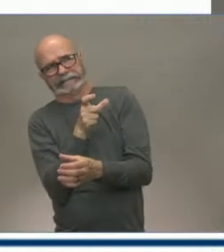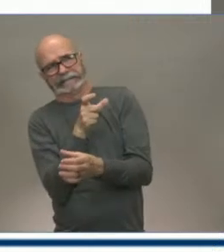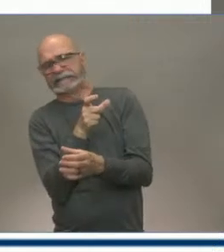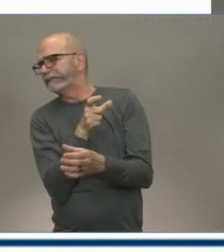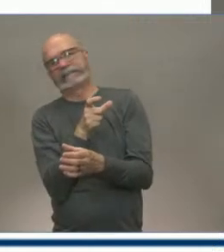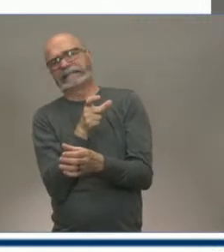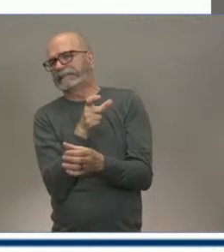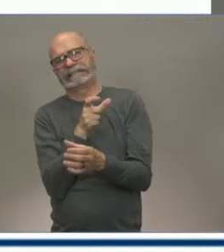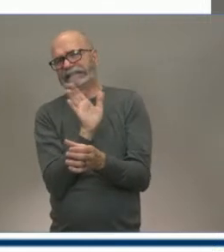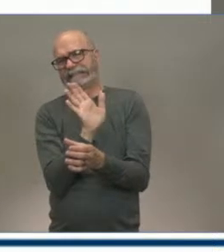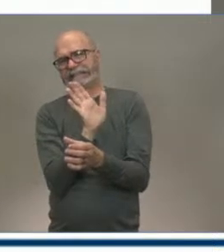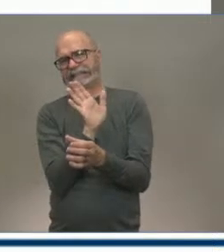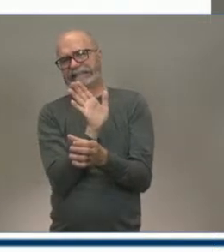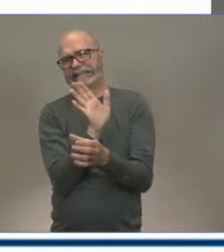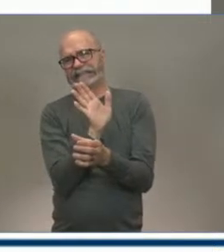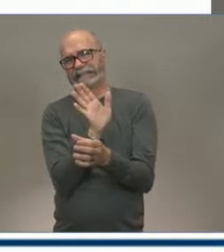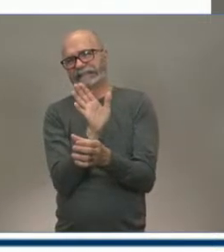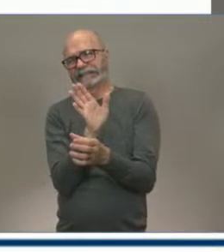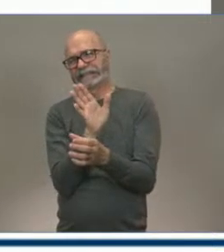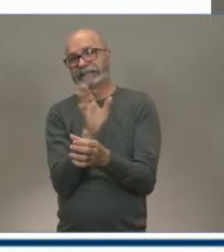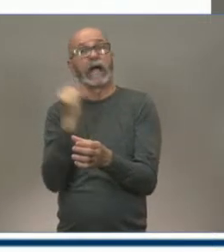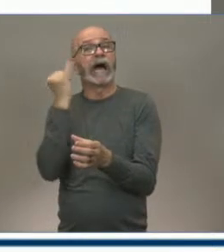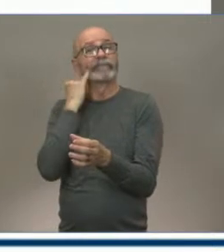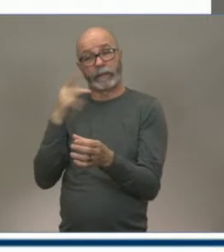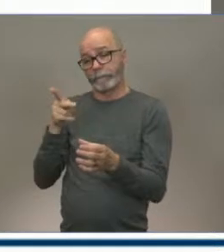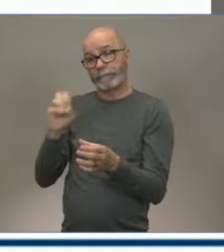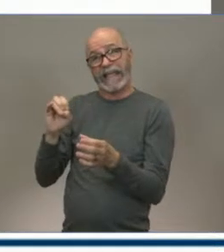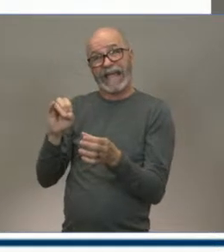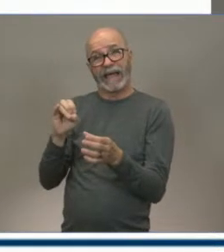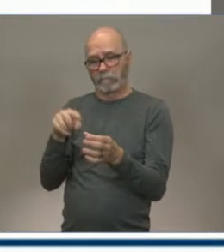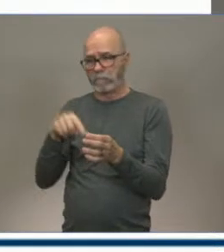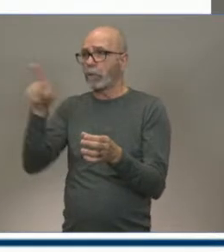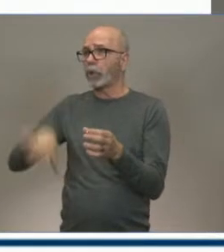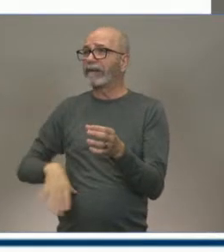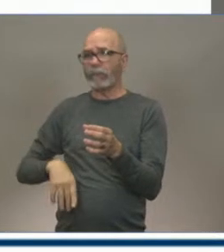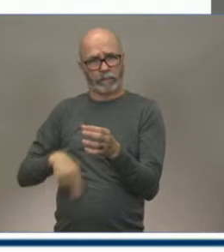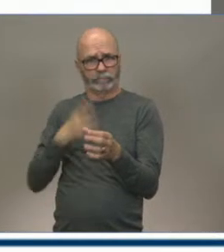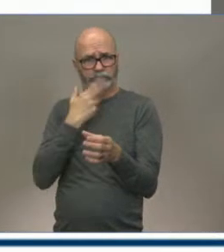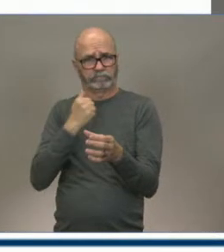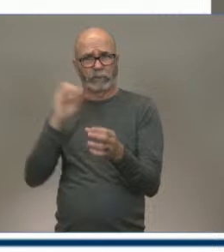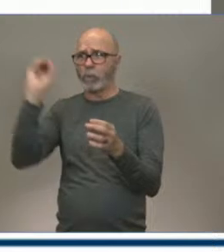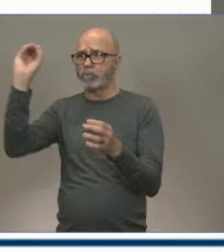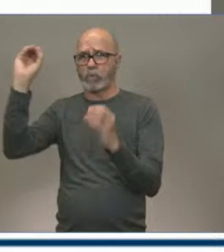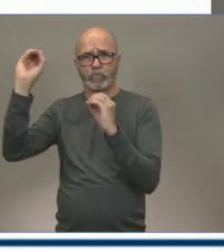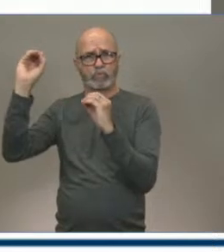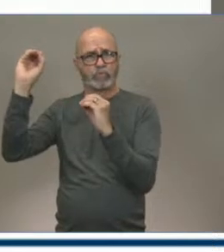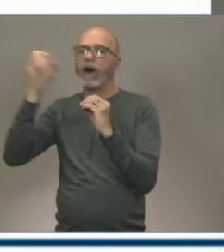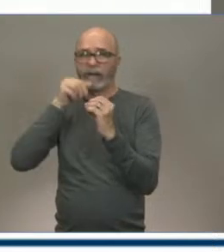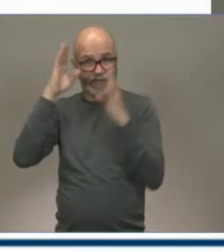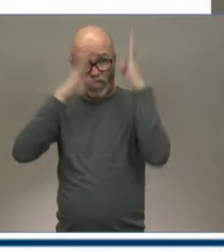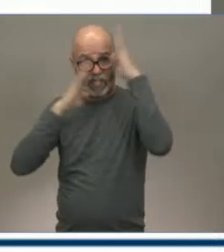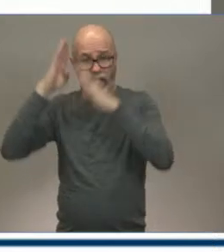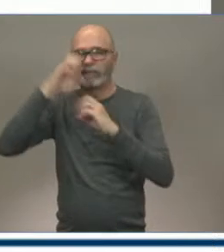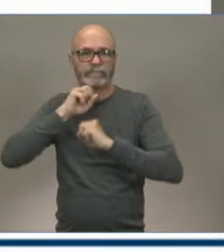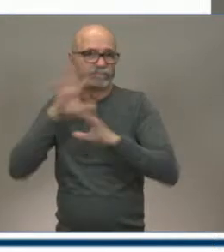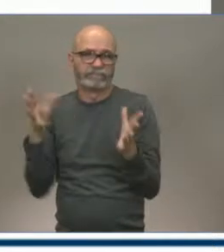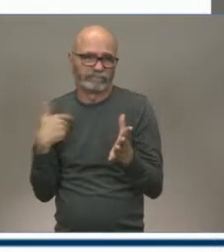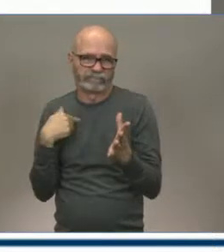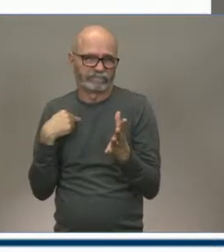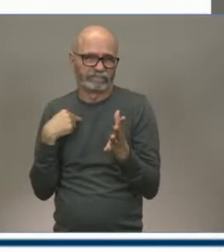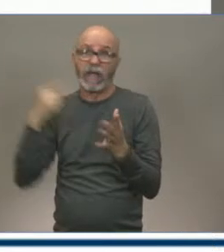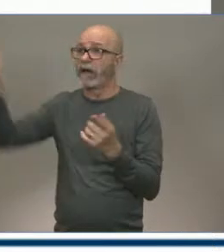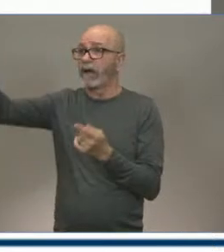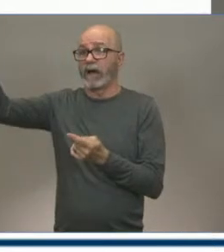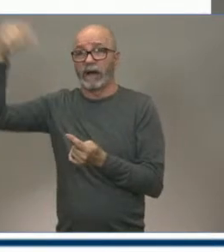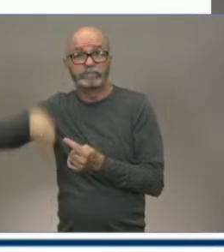have not seen the same spike in PEI in Newfoundland, so there's no need to put the quarantine for those residents. If